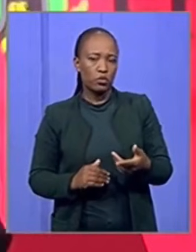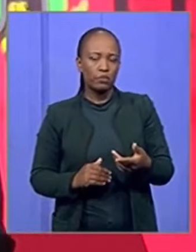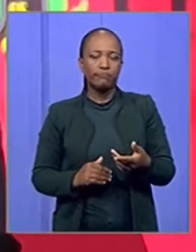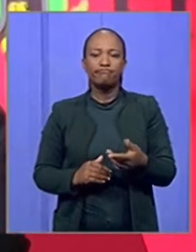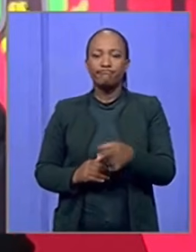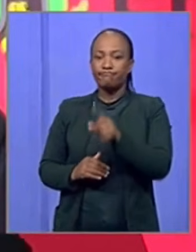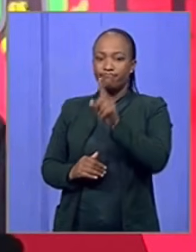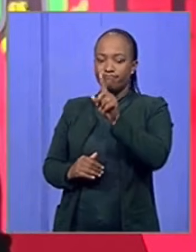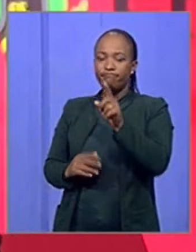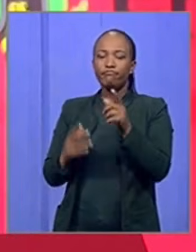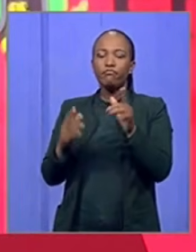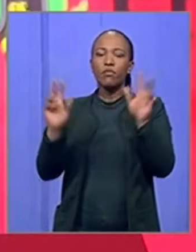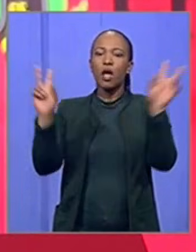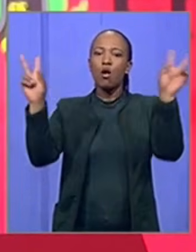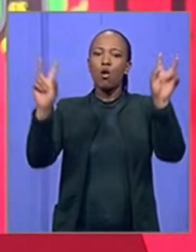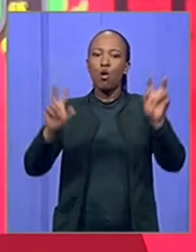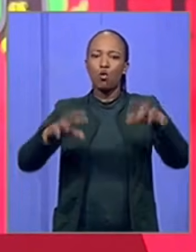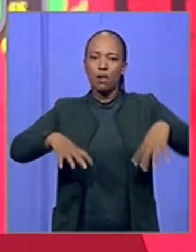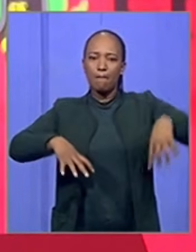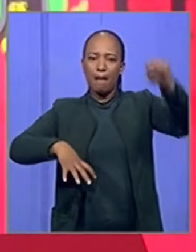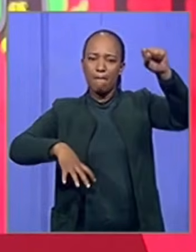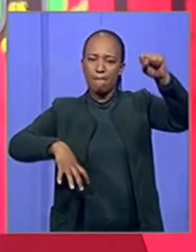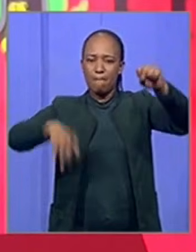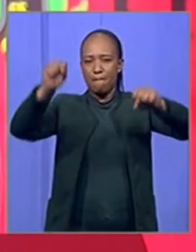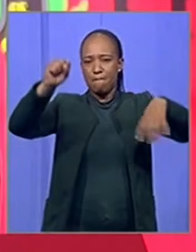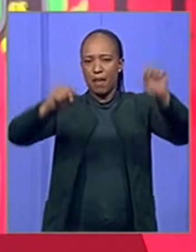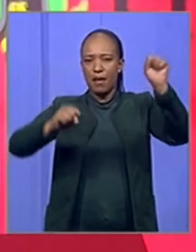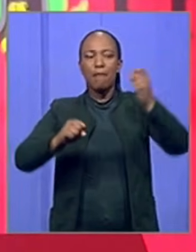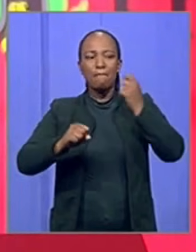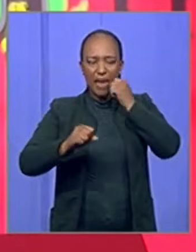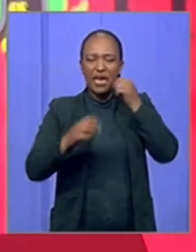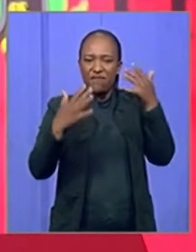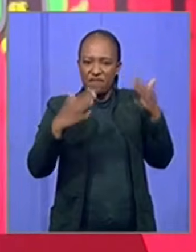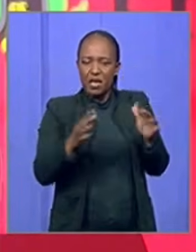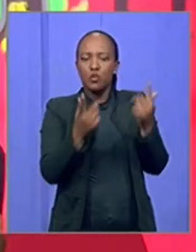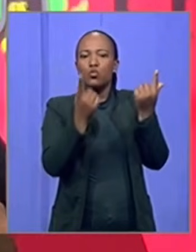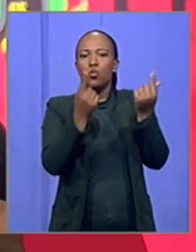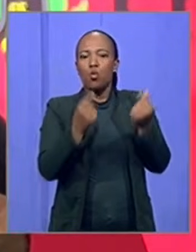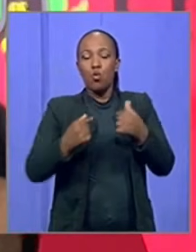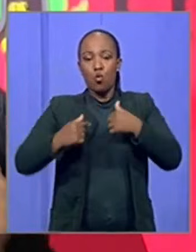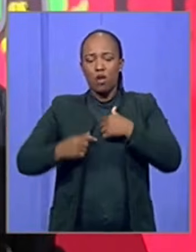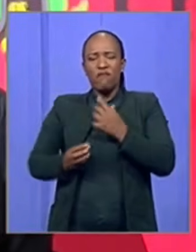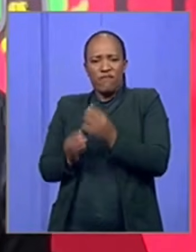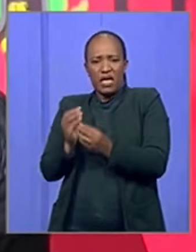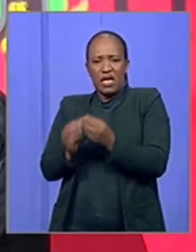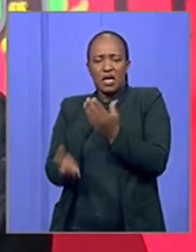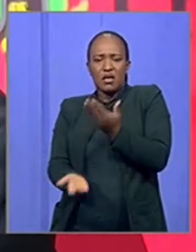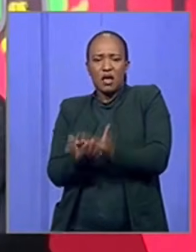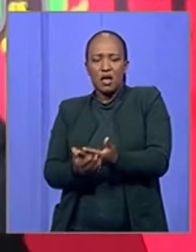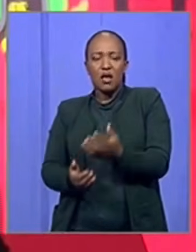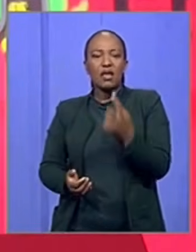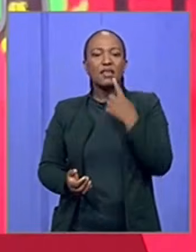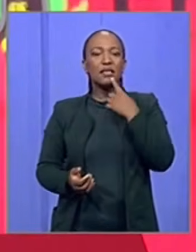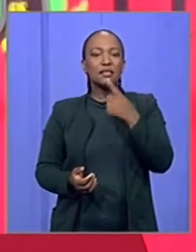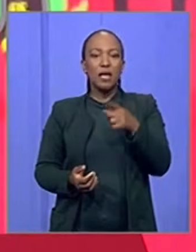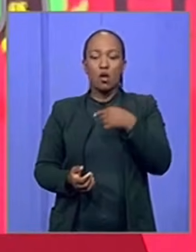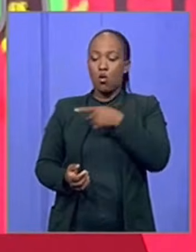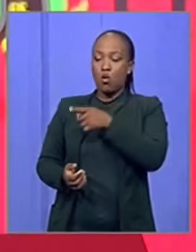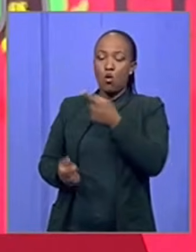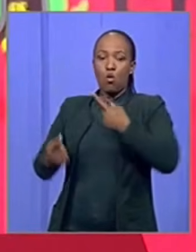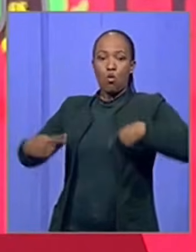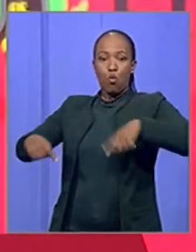load shedding is man-made. We can fix it. They say to us, do not use coal,